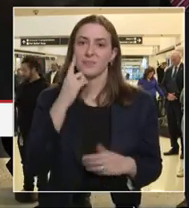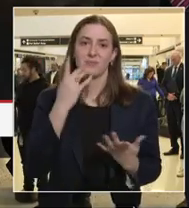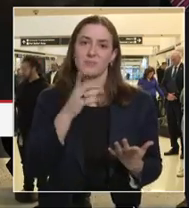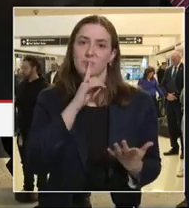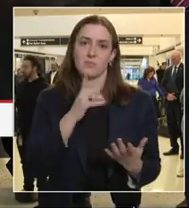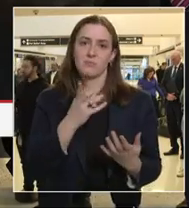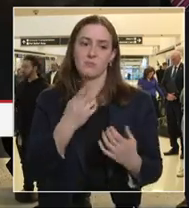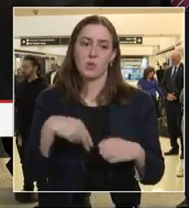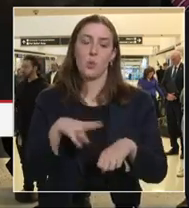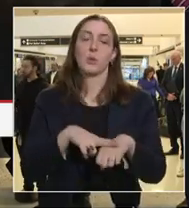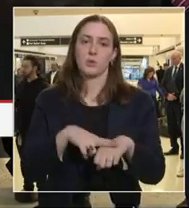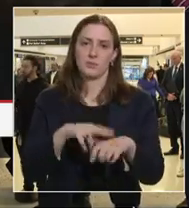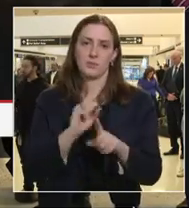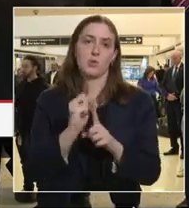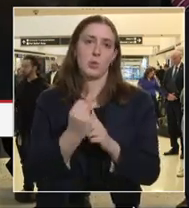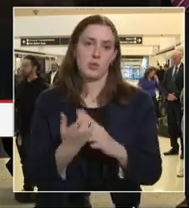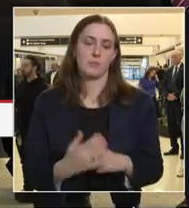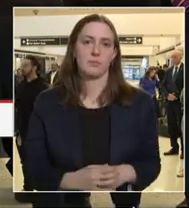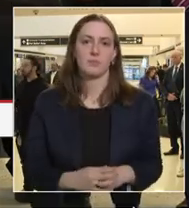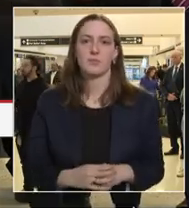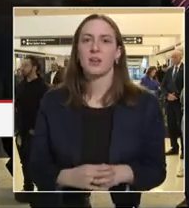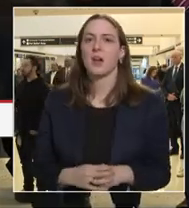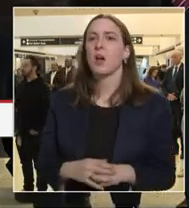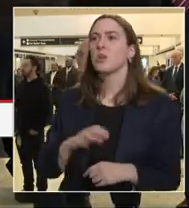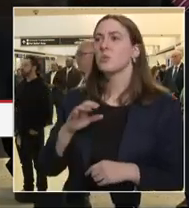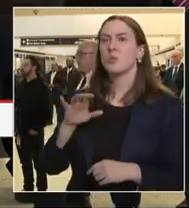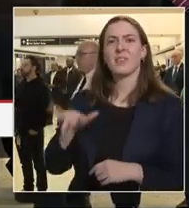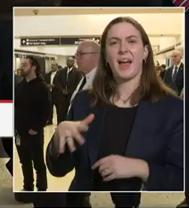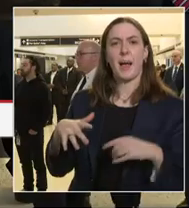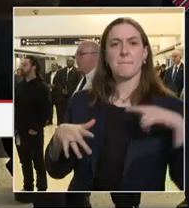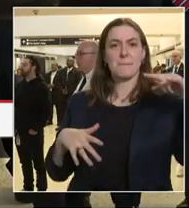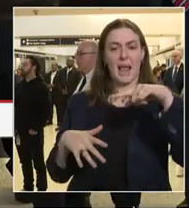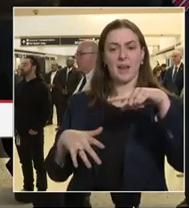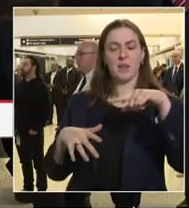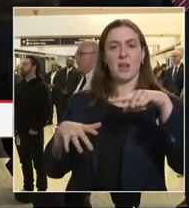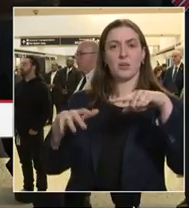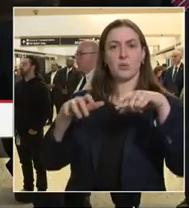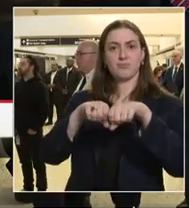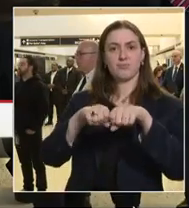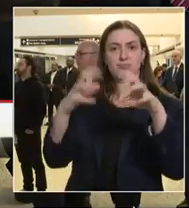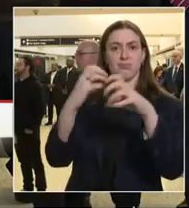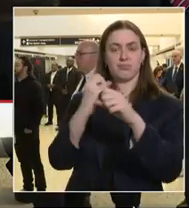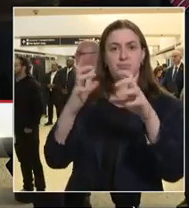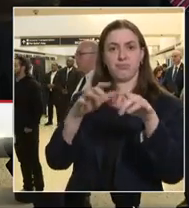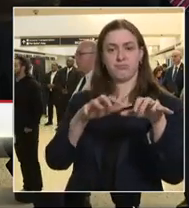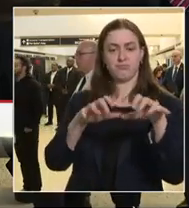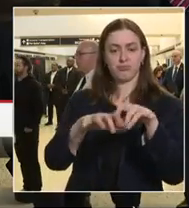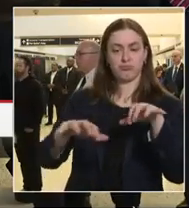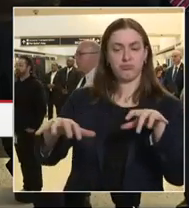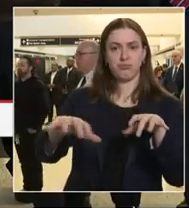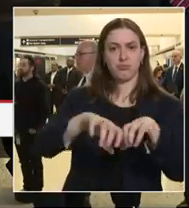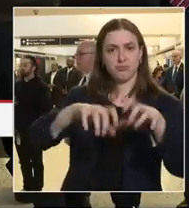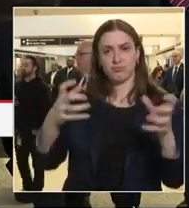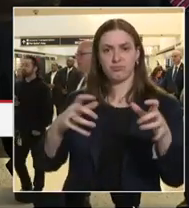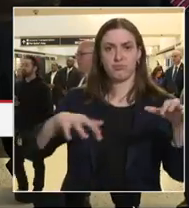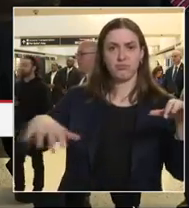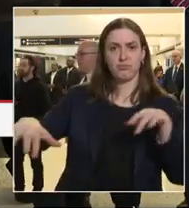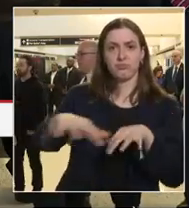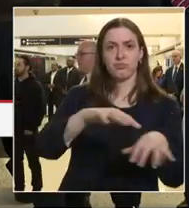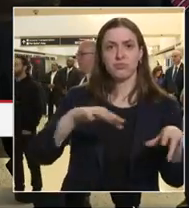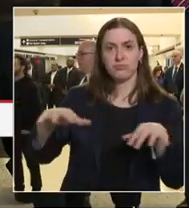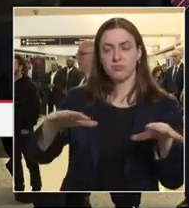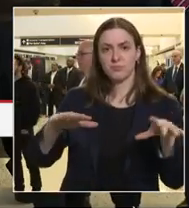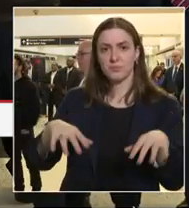situation. I don't think it's extraordinary. How spread out is this debris field? So the wind started blowing last night, so we've had debris travel